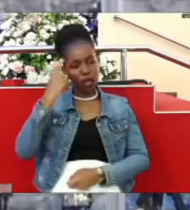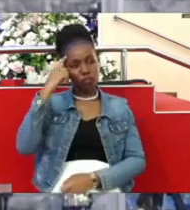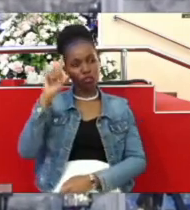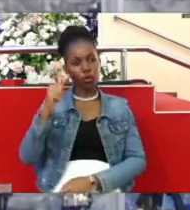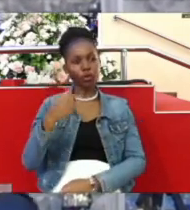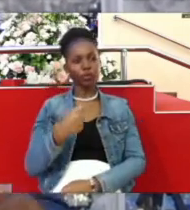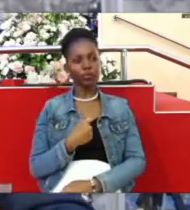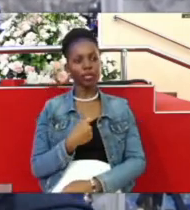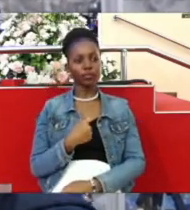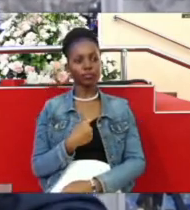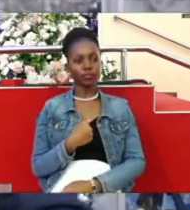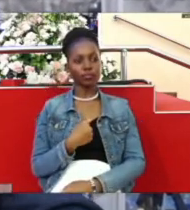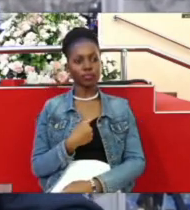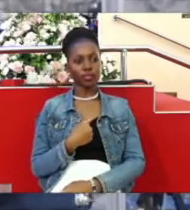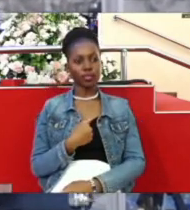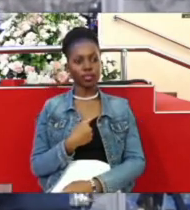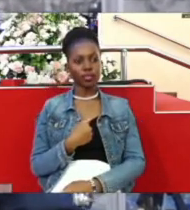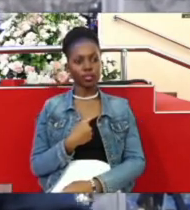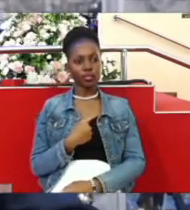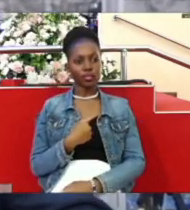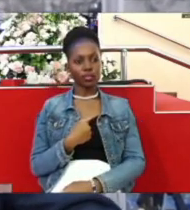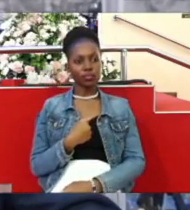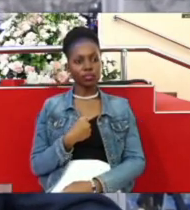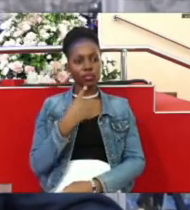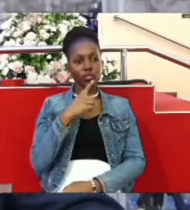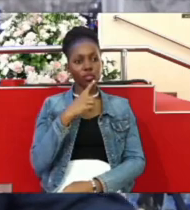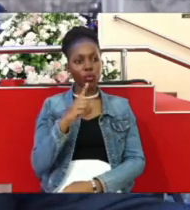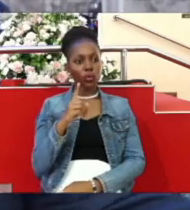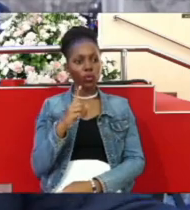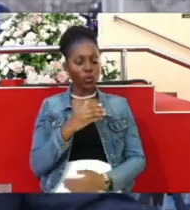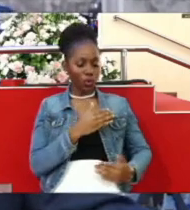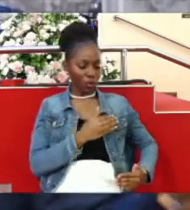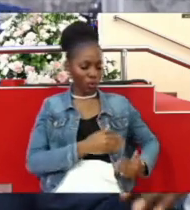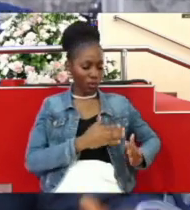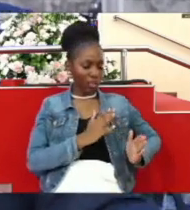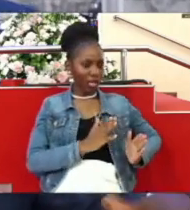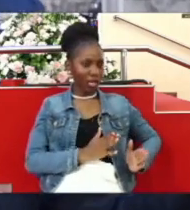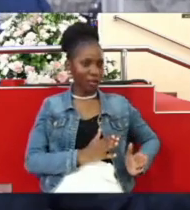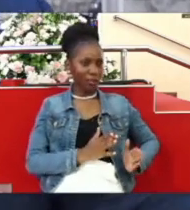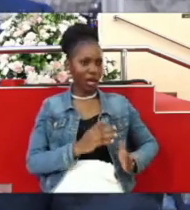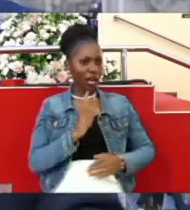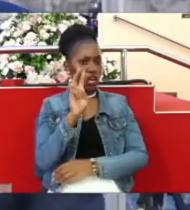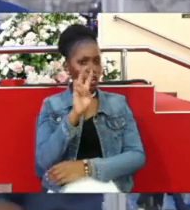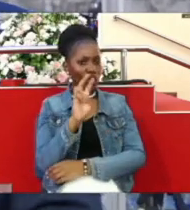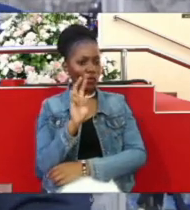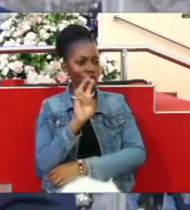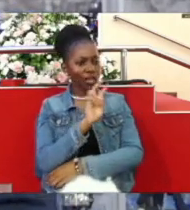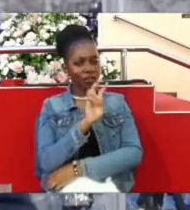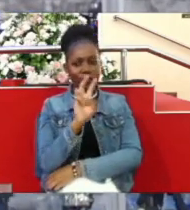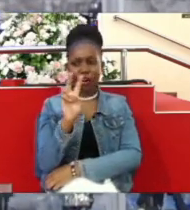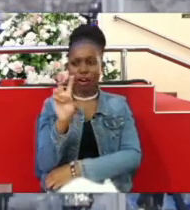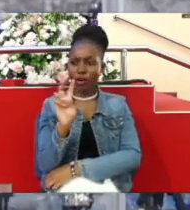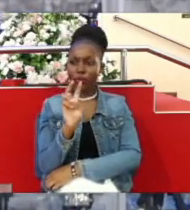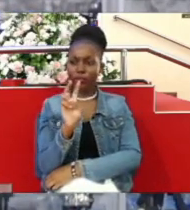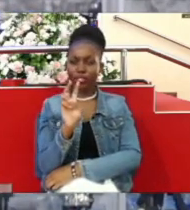So this guy looked around a few meters, maybe 2 meters or 2.5 meters from that well. He sank another